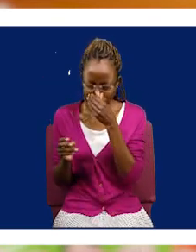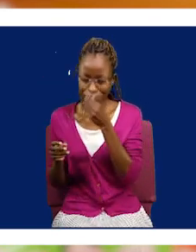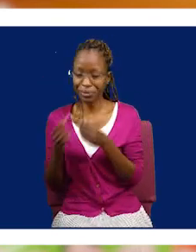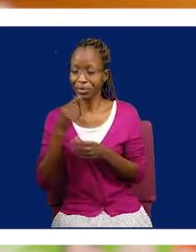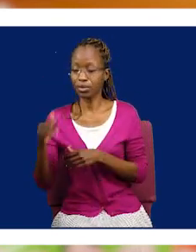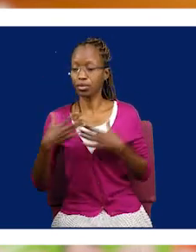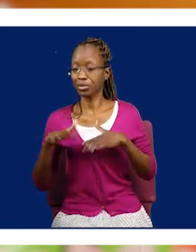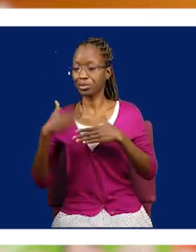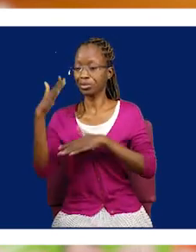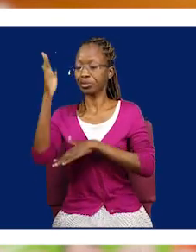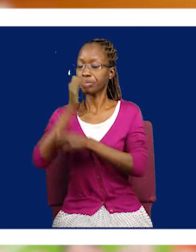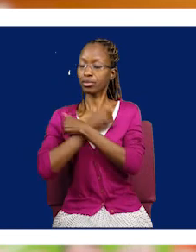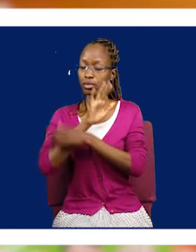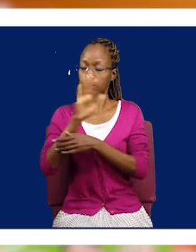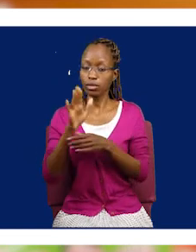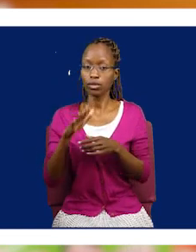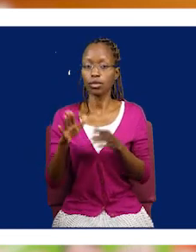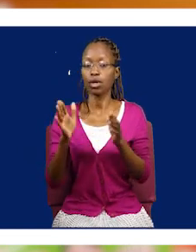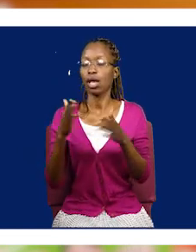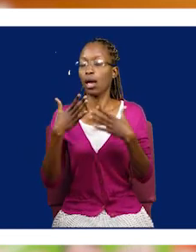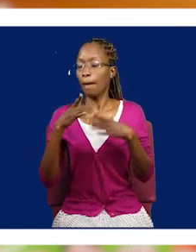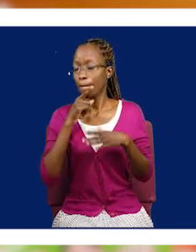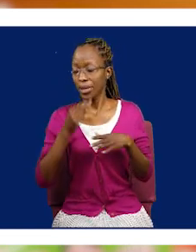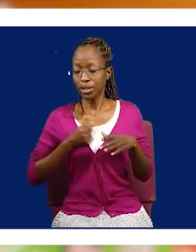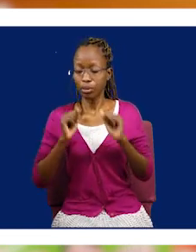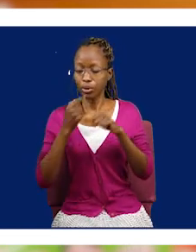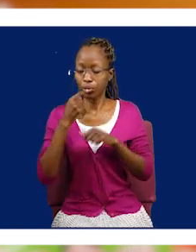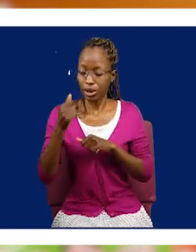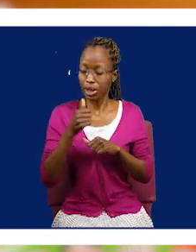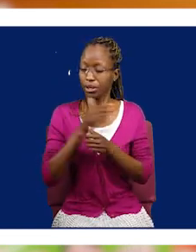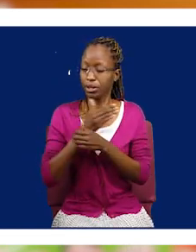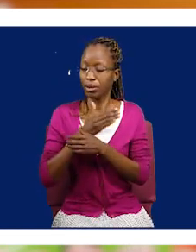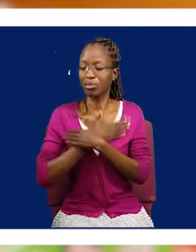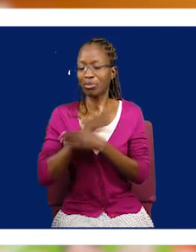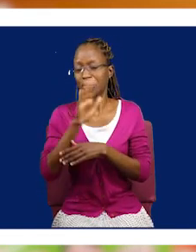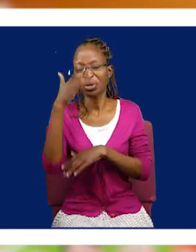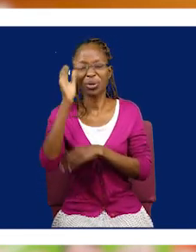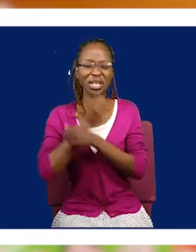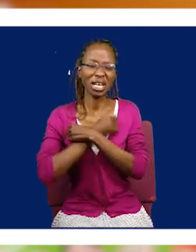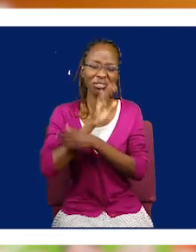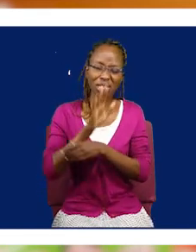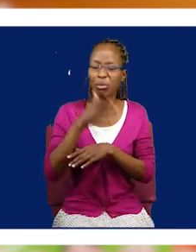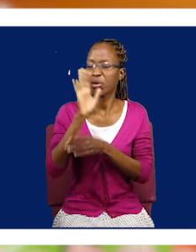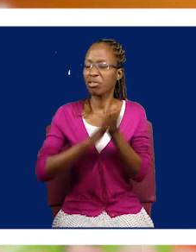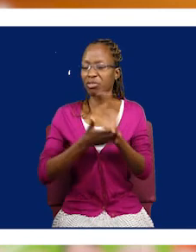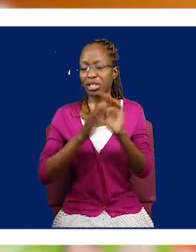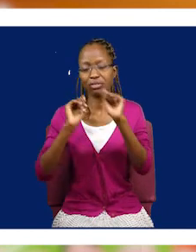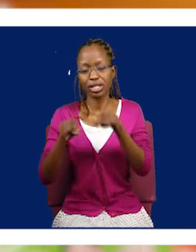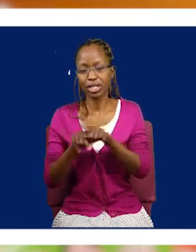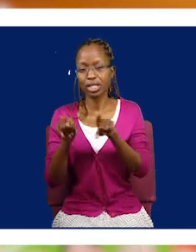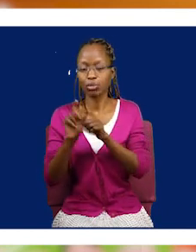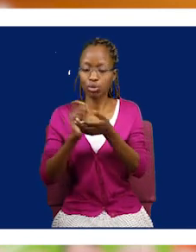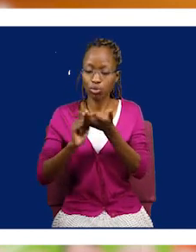much God loves them. So boys and girls, you can tell them God loves them, God can forgive. You can also write